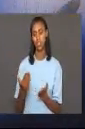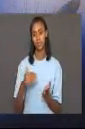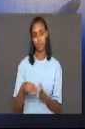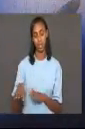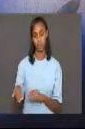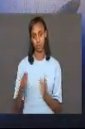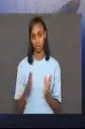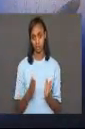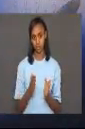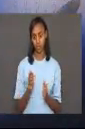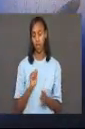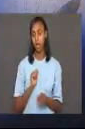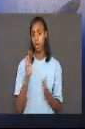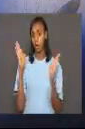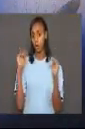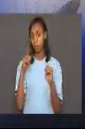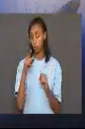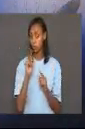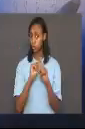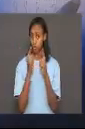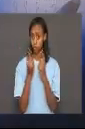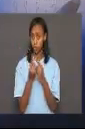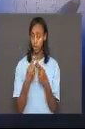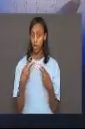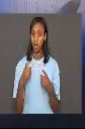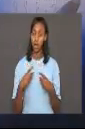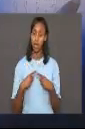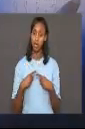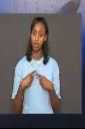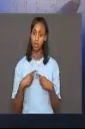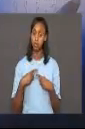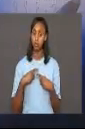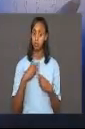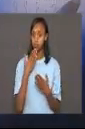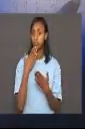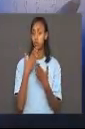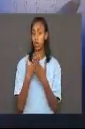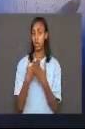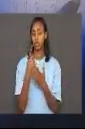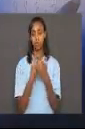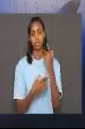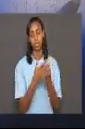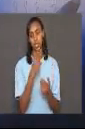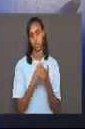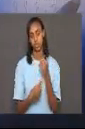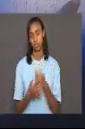Welcome back, students. I hope that your groups had productive